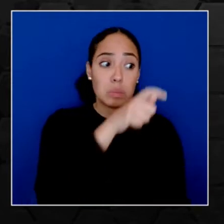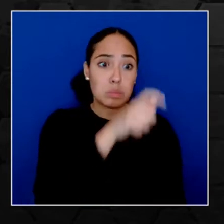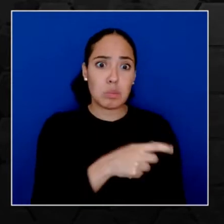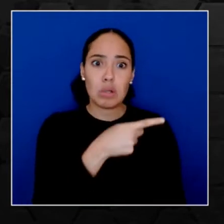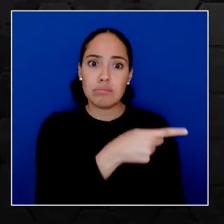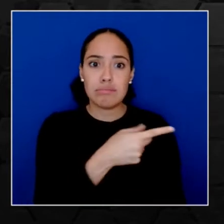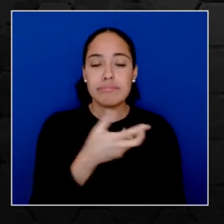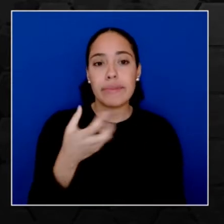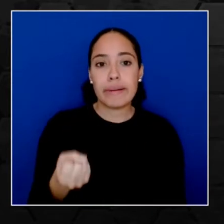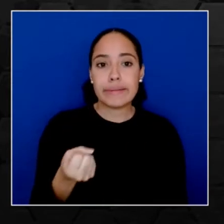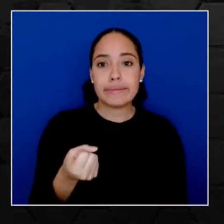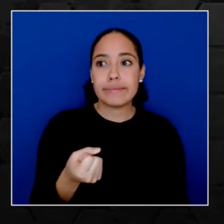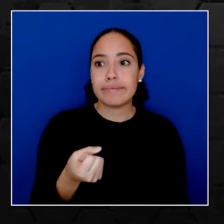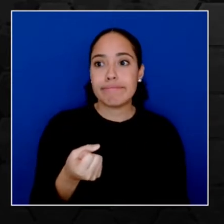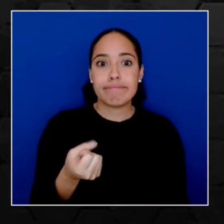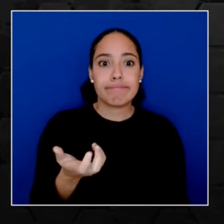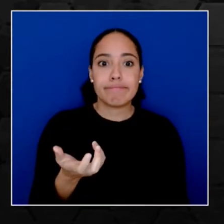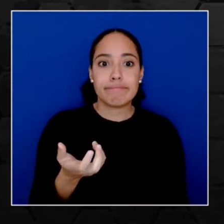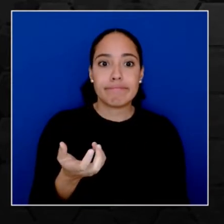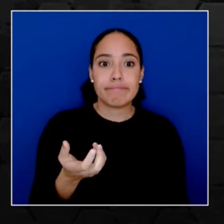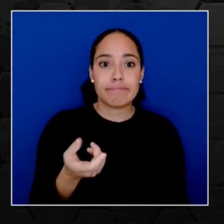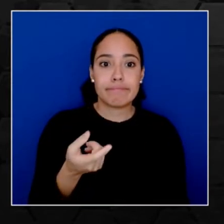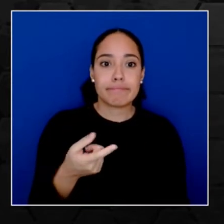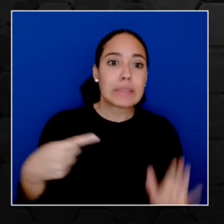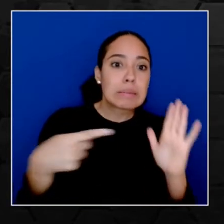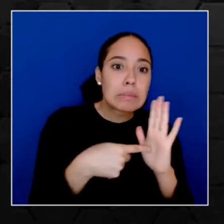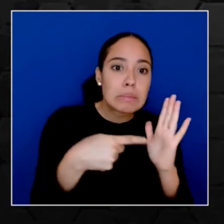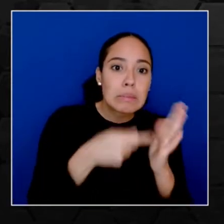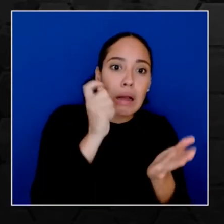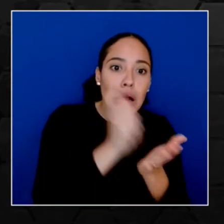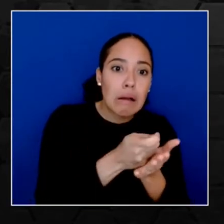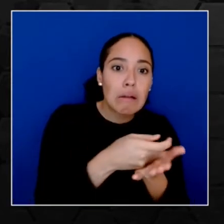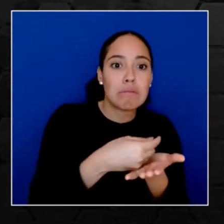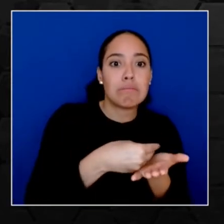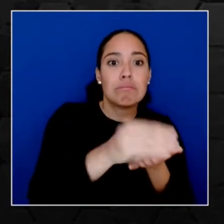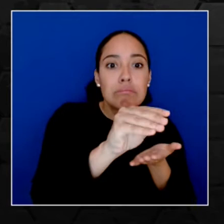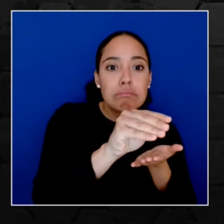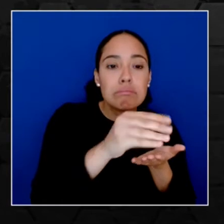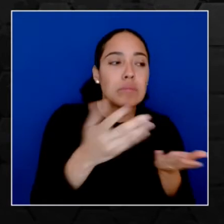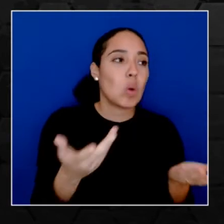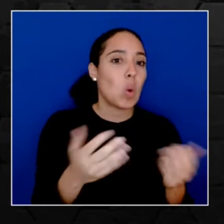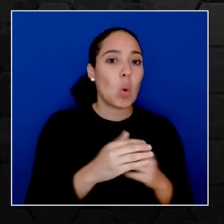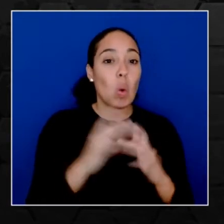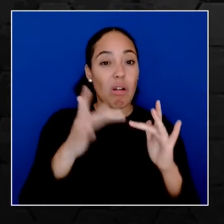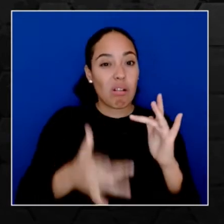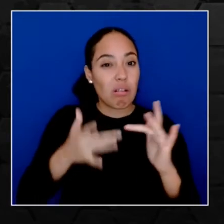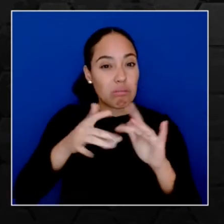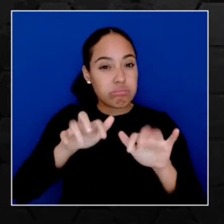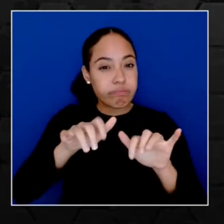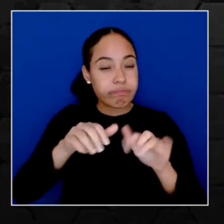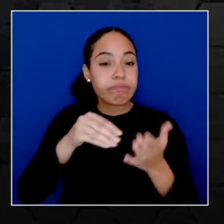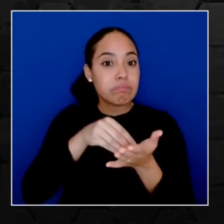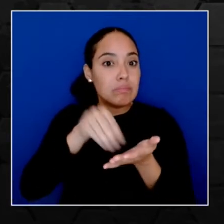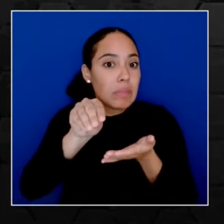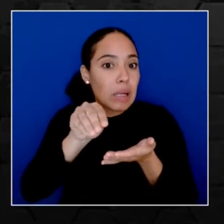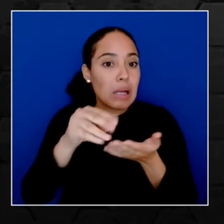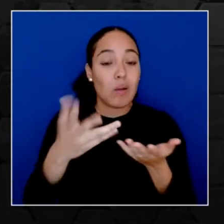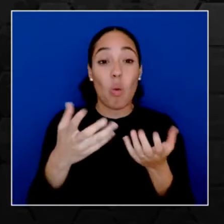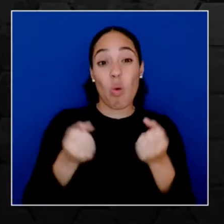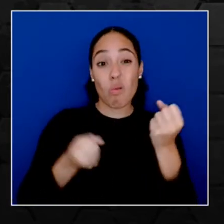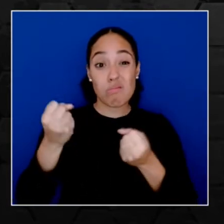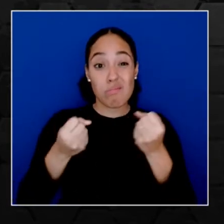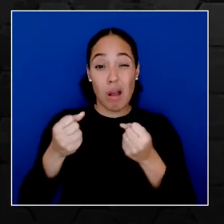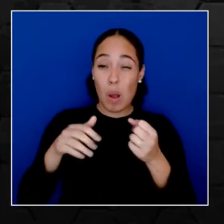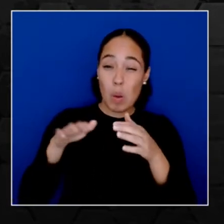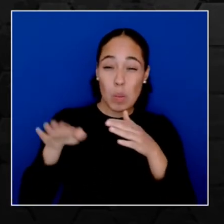and let's say you make an unusual transaction. Let's say a fine, a speeding ticket, a fine to the road and safety